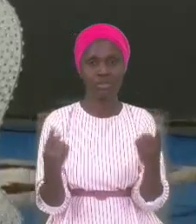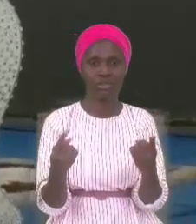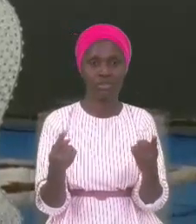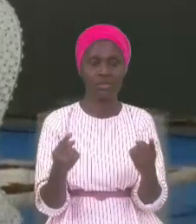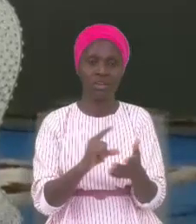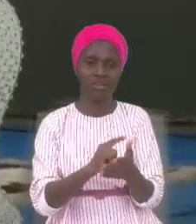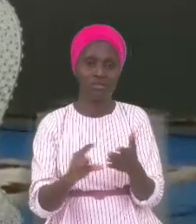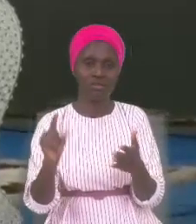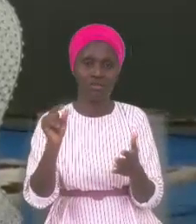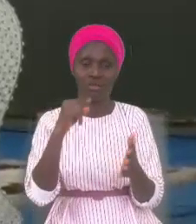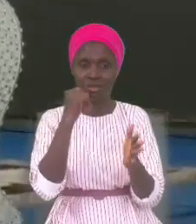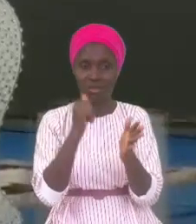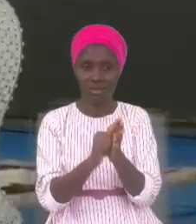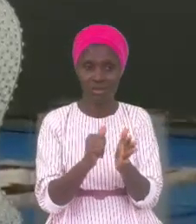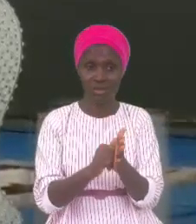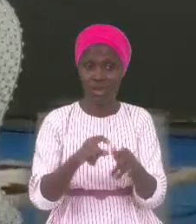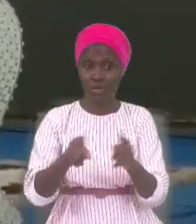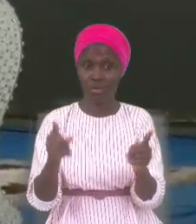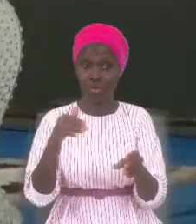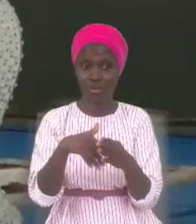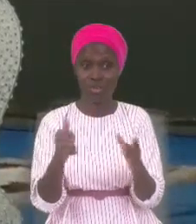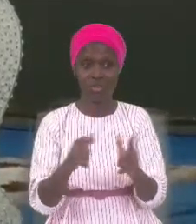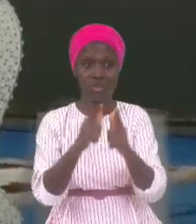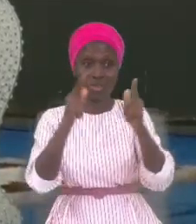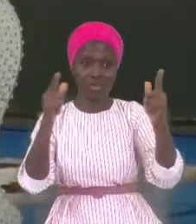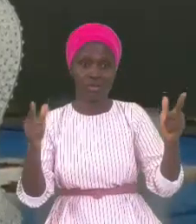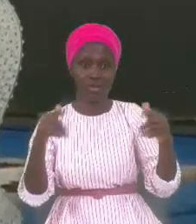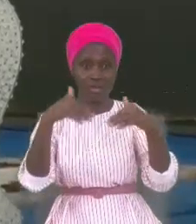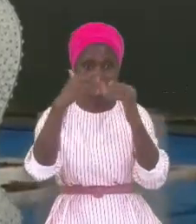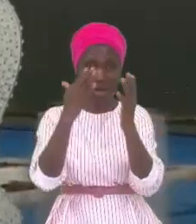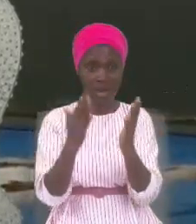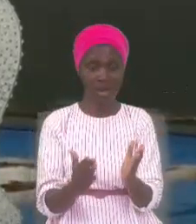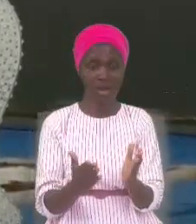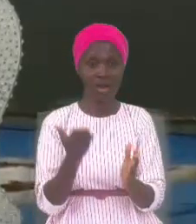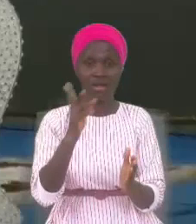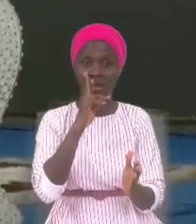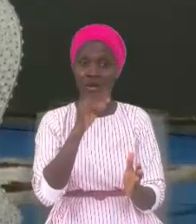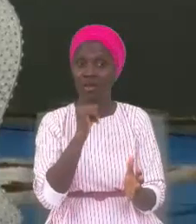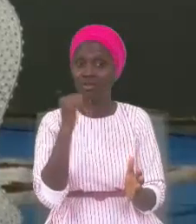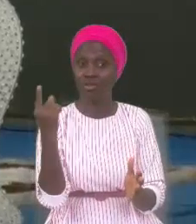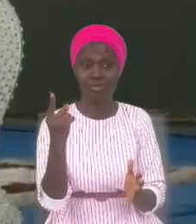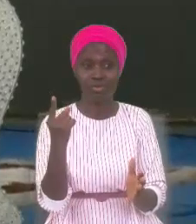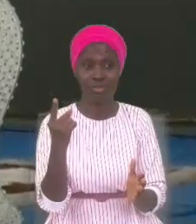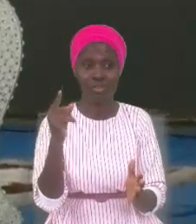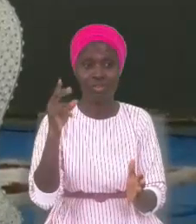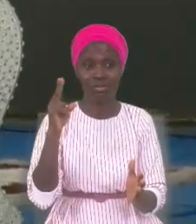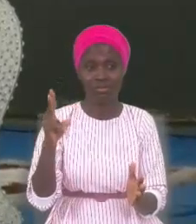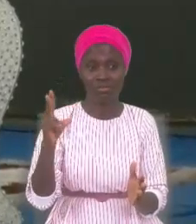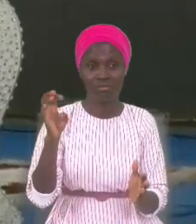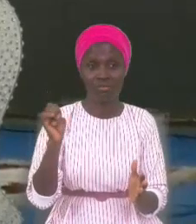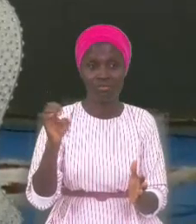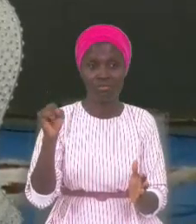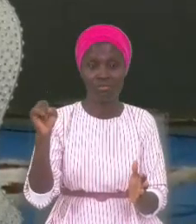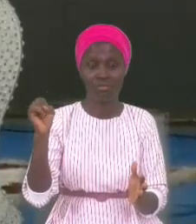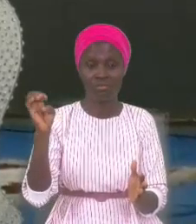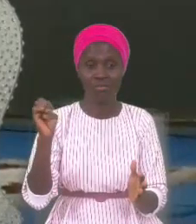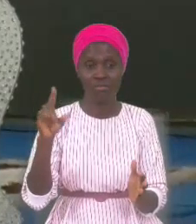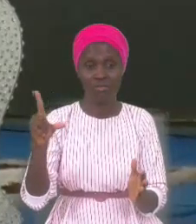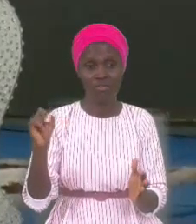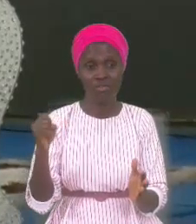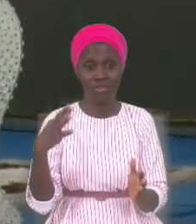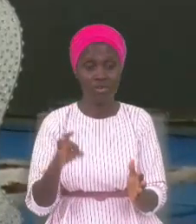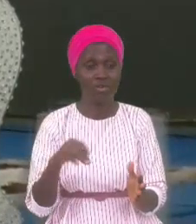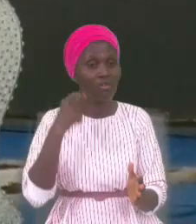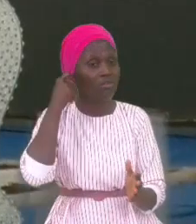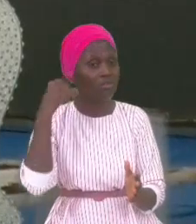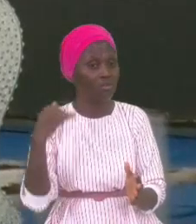20, but in a great house there are not only vessels of gold and of silver, but also of